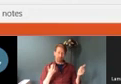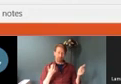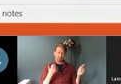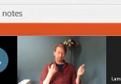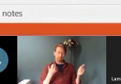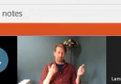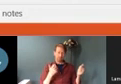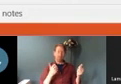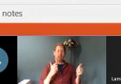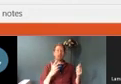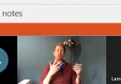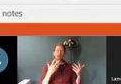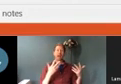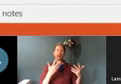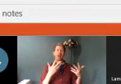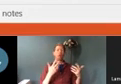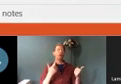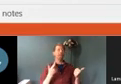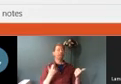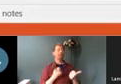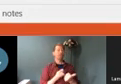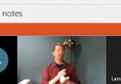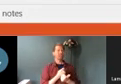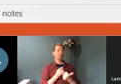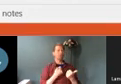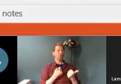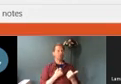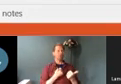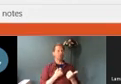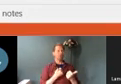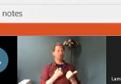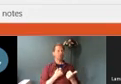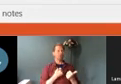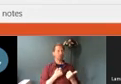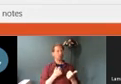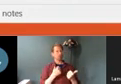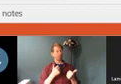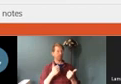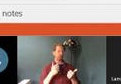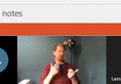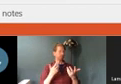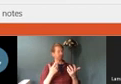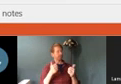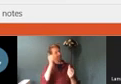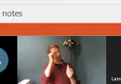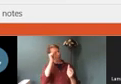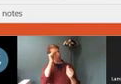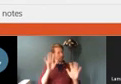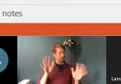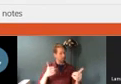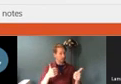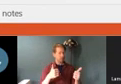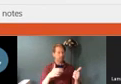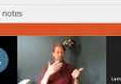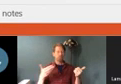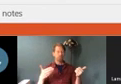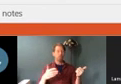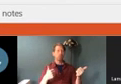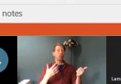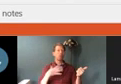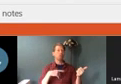And let me just finish with the acknowledgement slide. So again, I would like